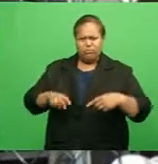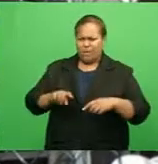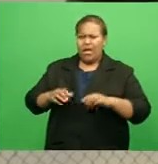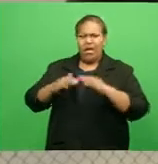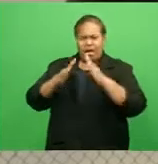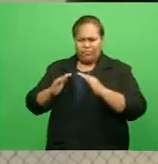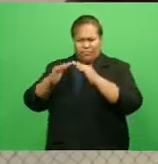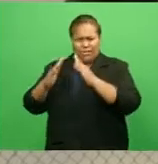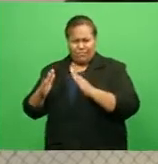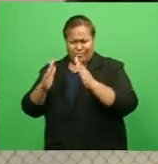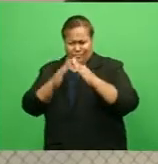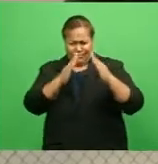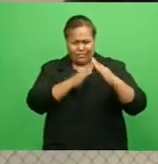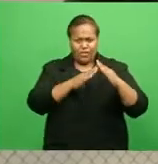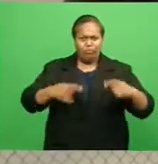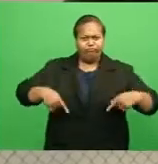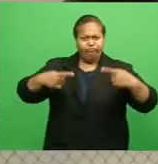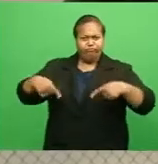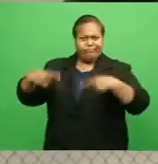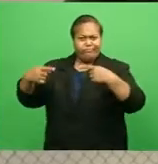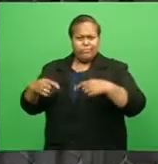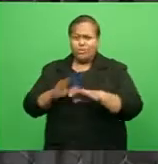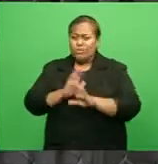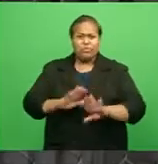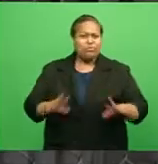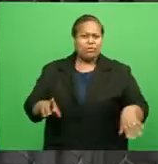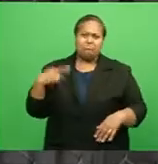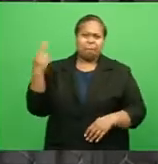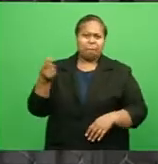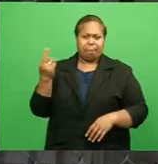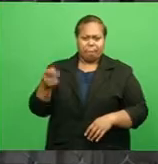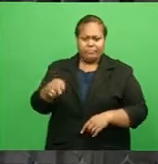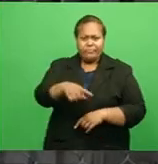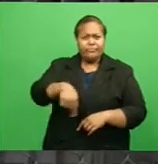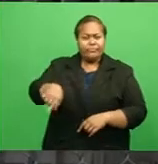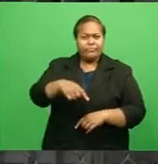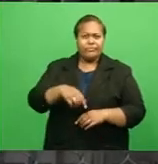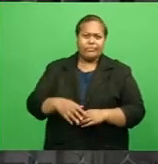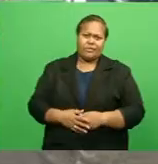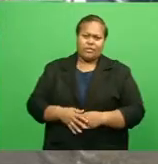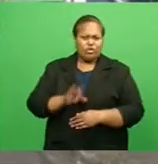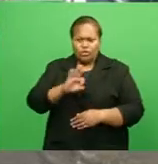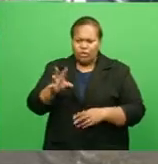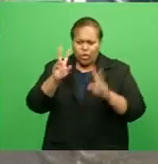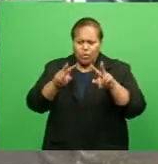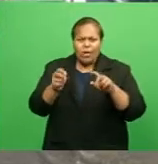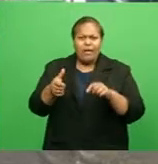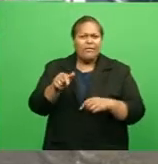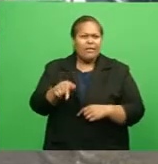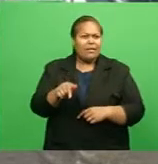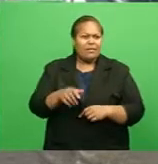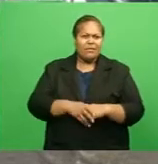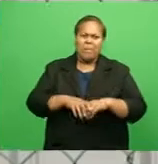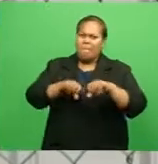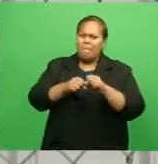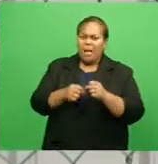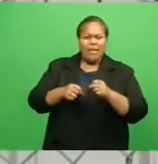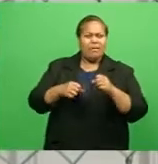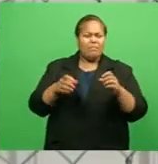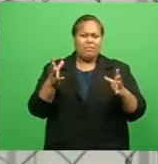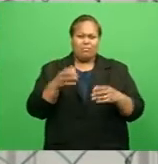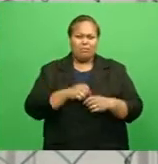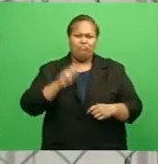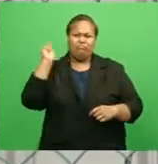PRB flats. Children are not looked after. Children are breaking cars, they're breaking windows, they're